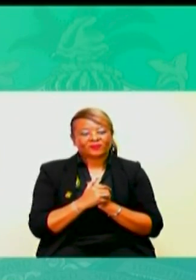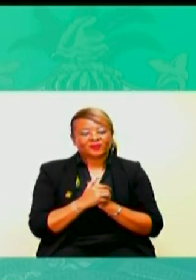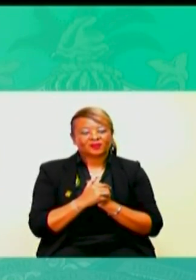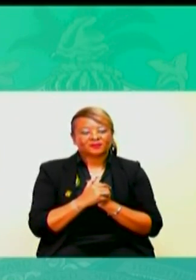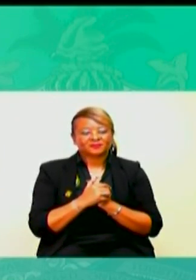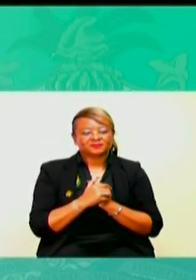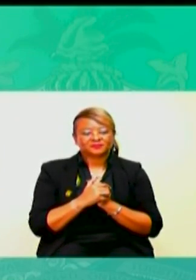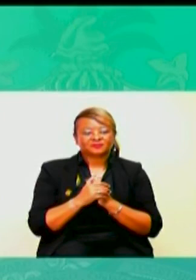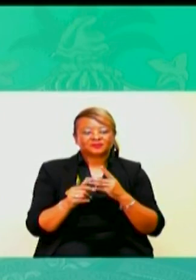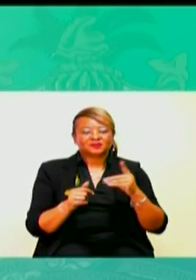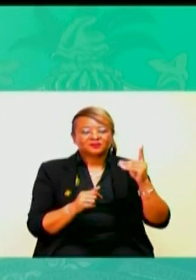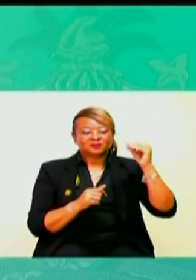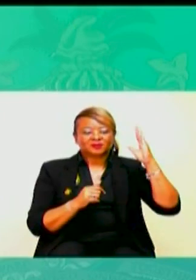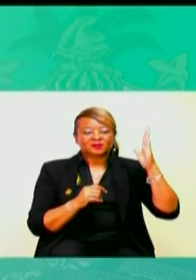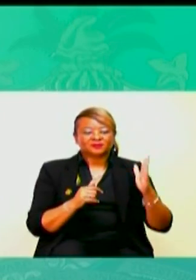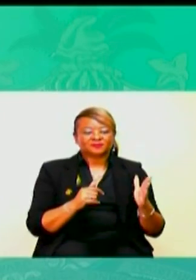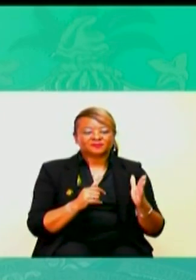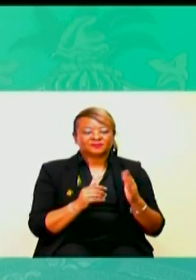Mr. Deputy Speaker,